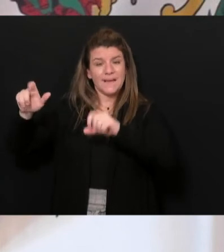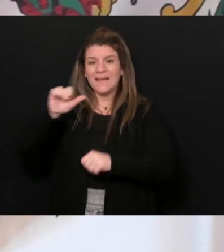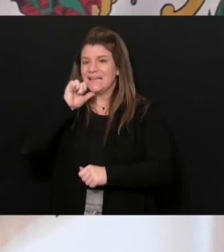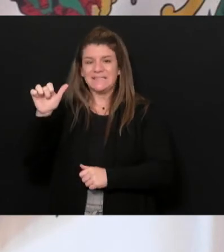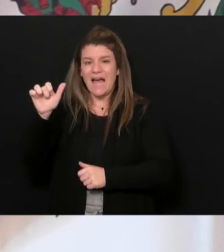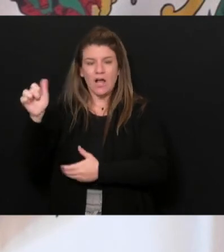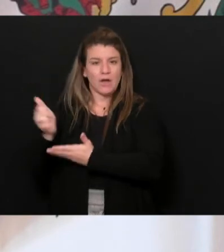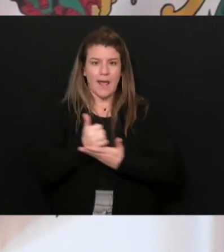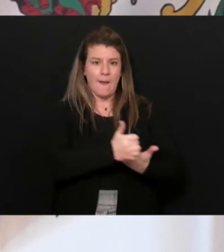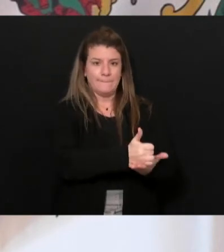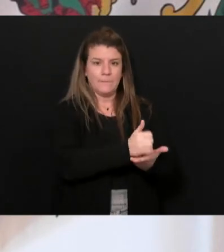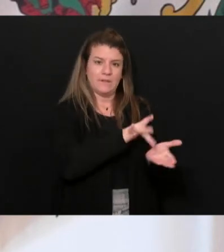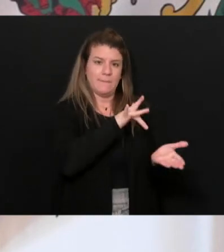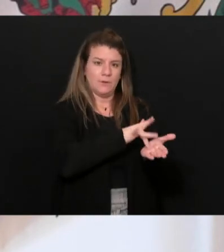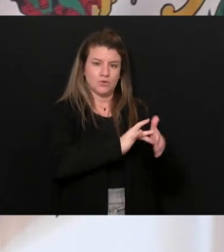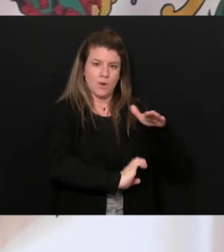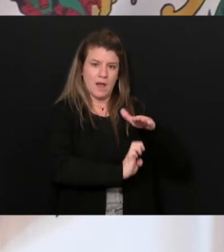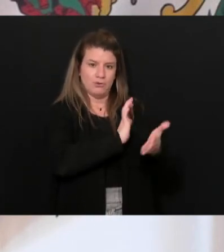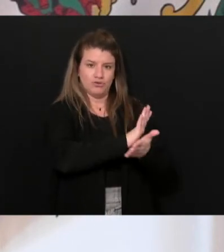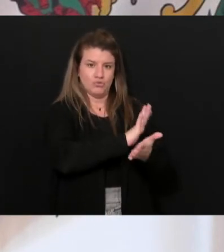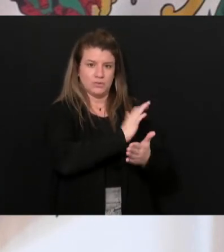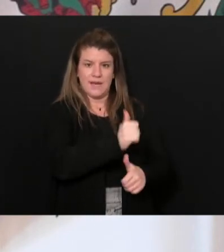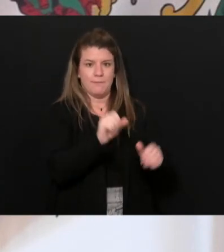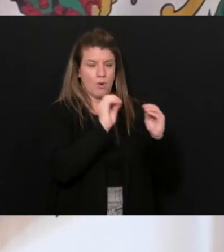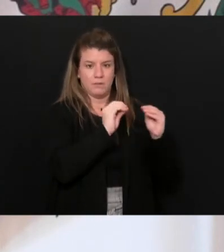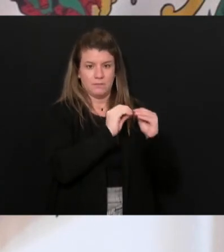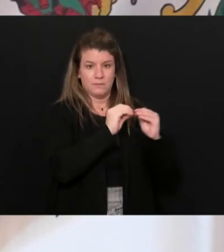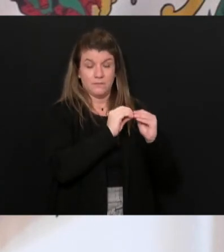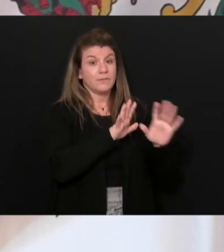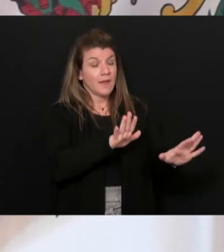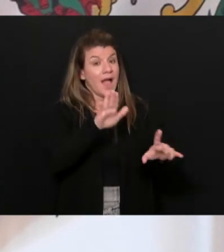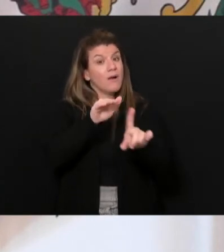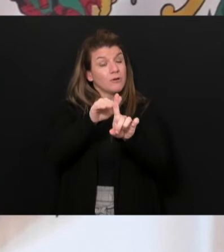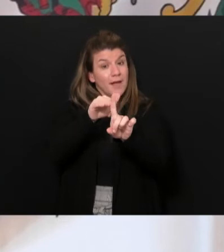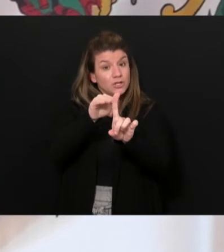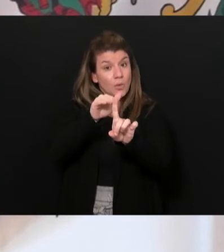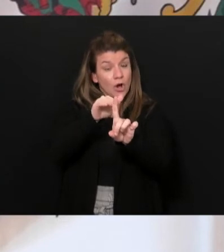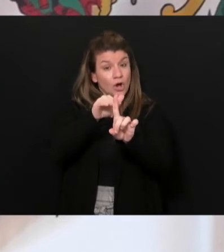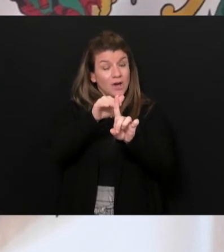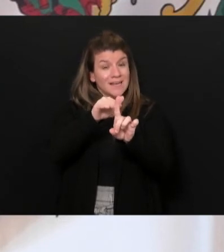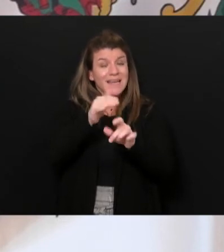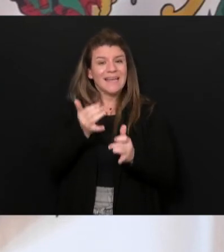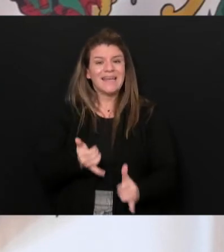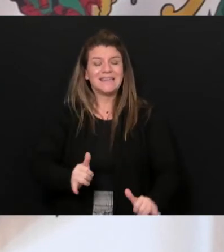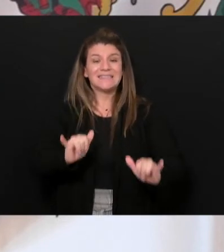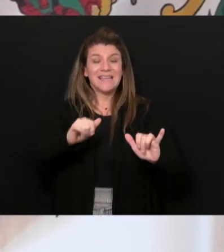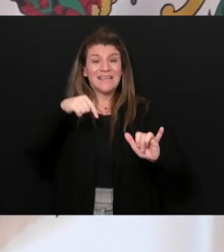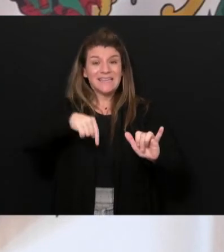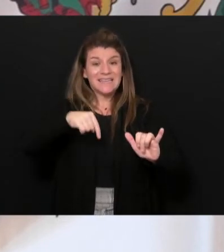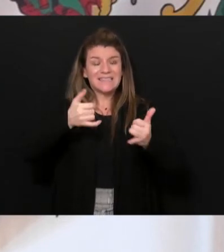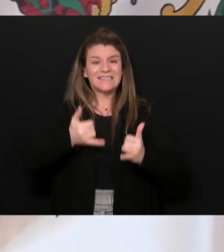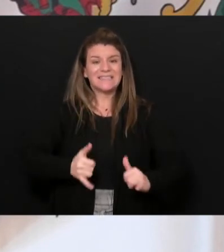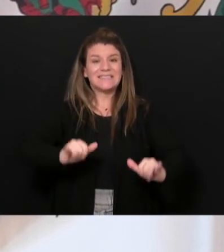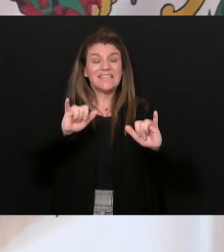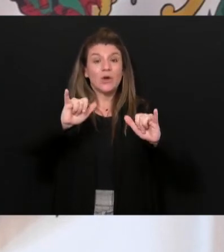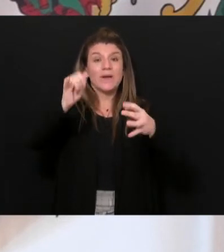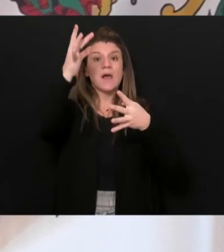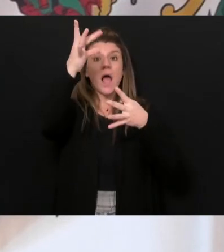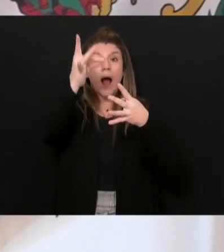now from our middle schools down. And I remind everybody that this still is an